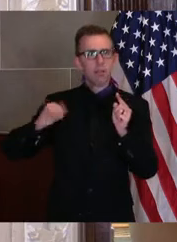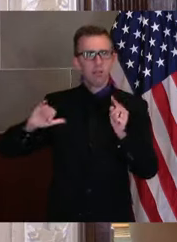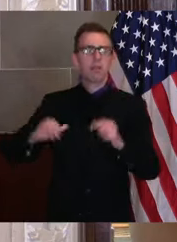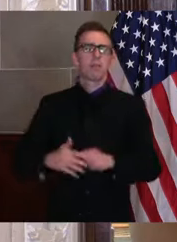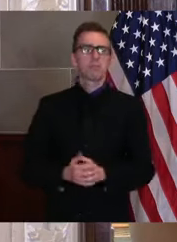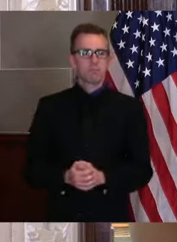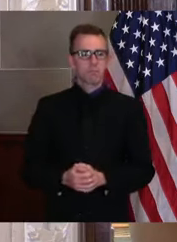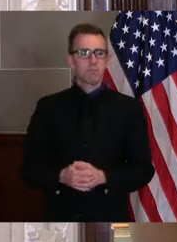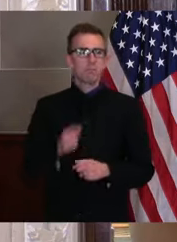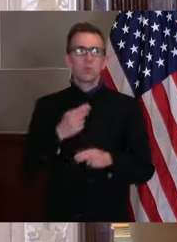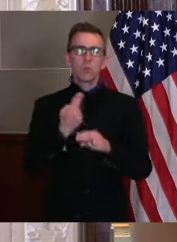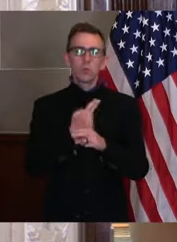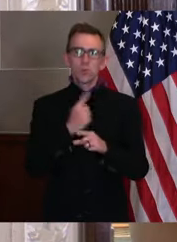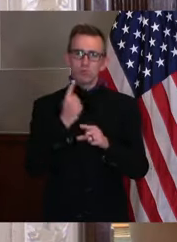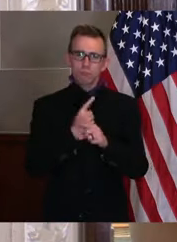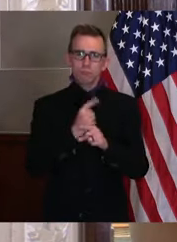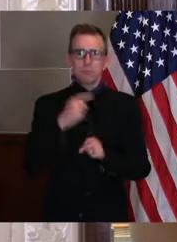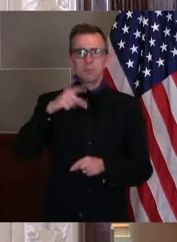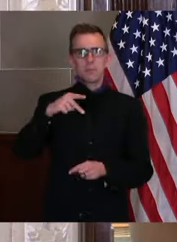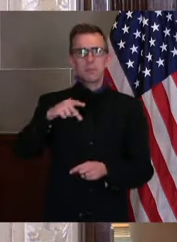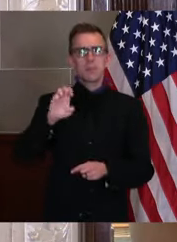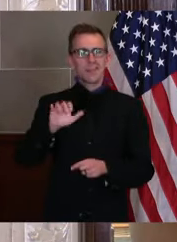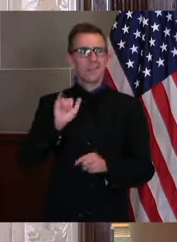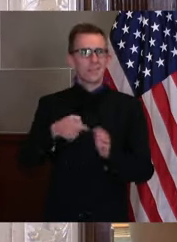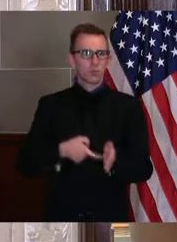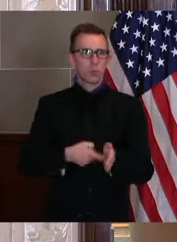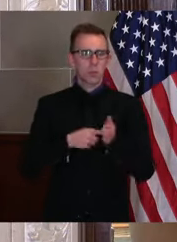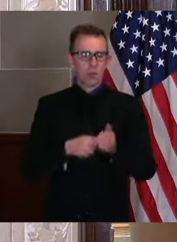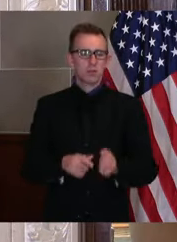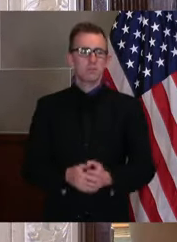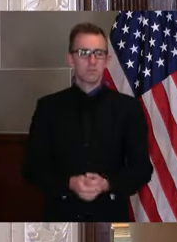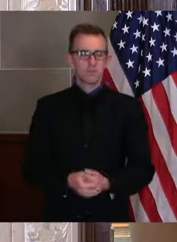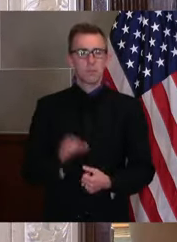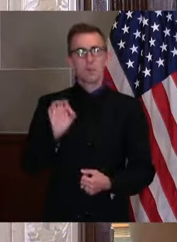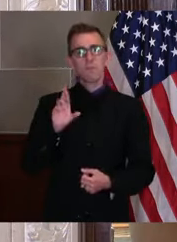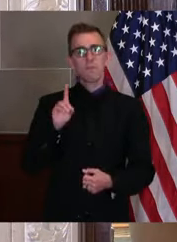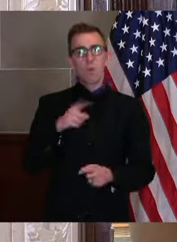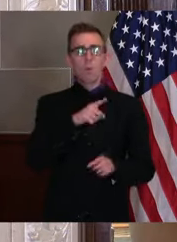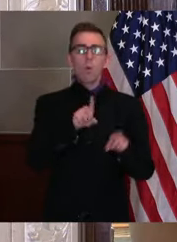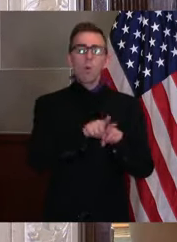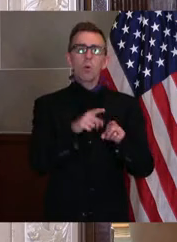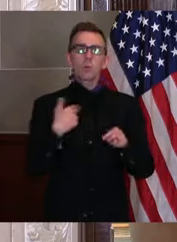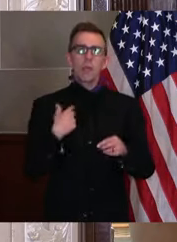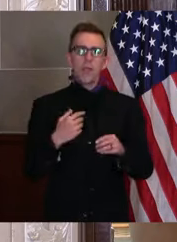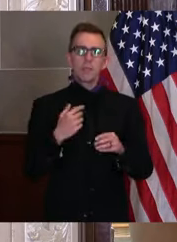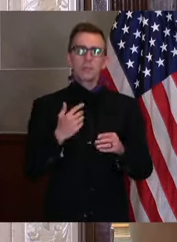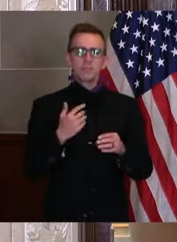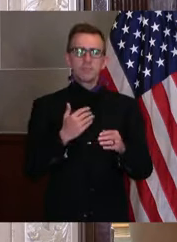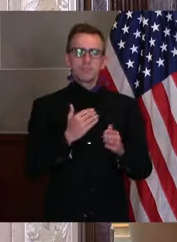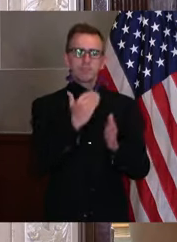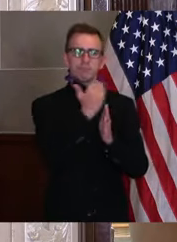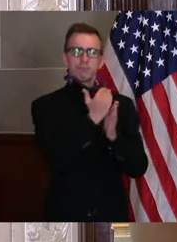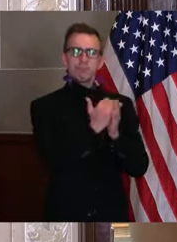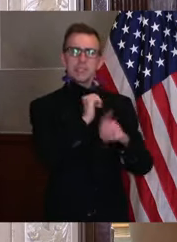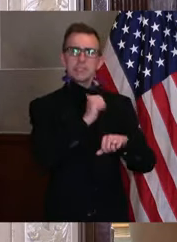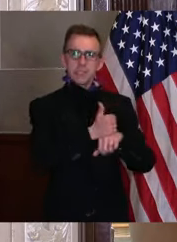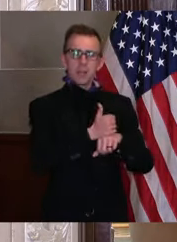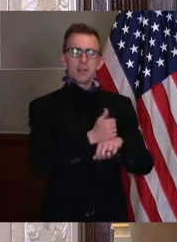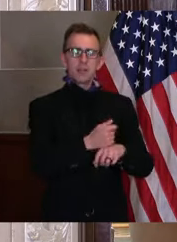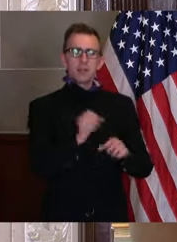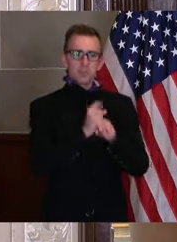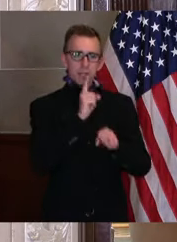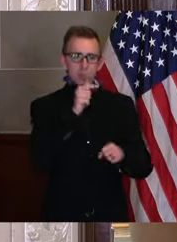of PPE were required. Ford also has designed measures to control the flow of people entering and exiting